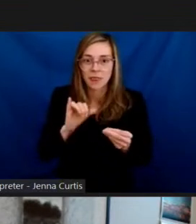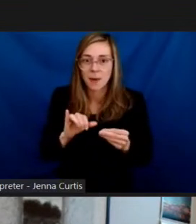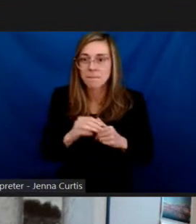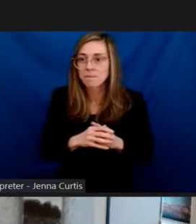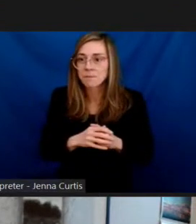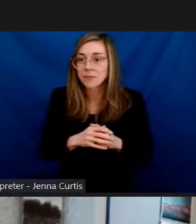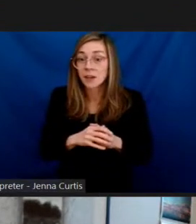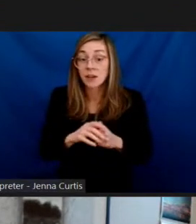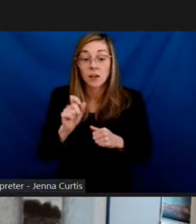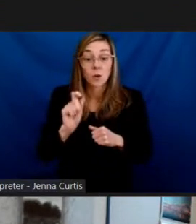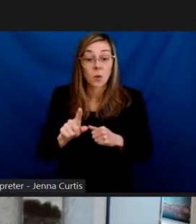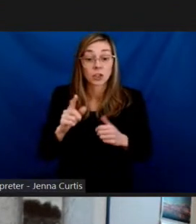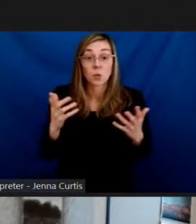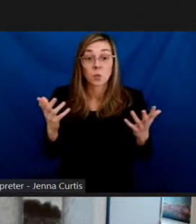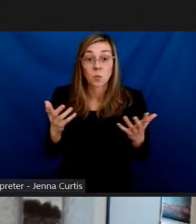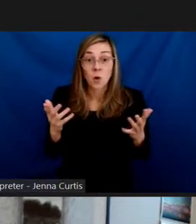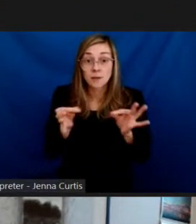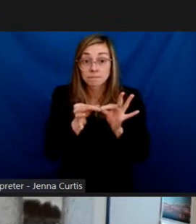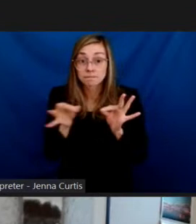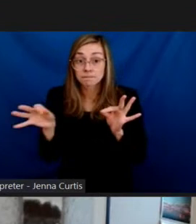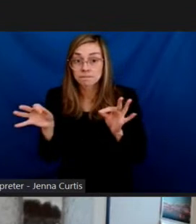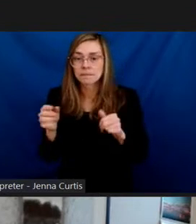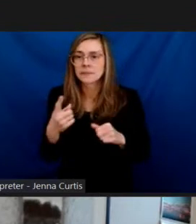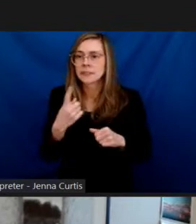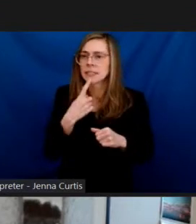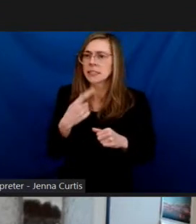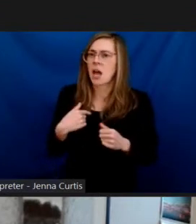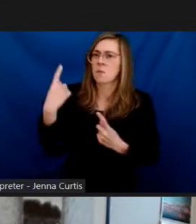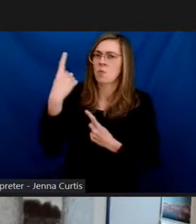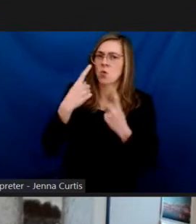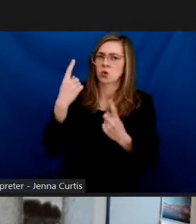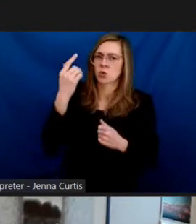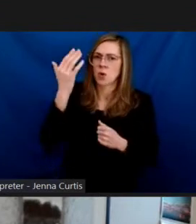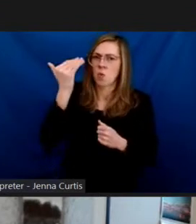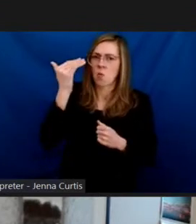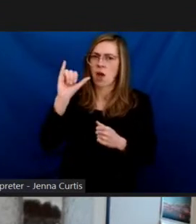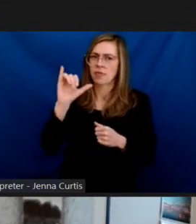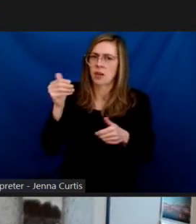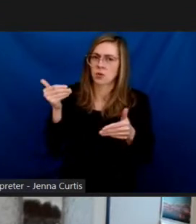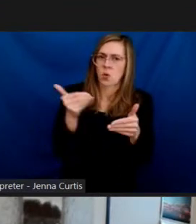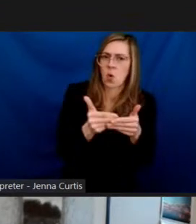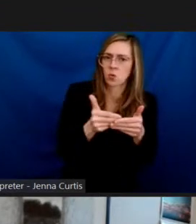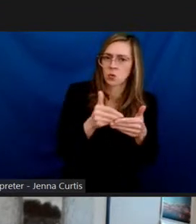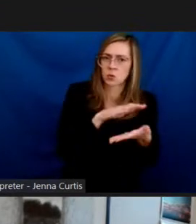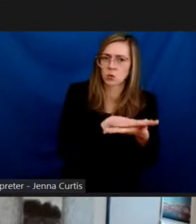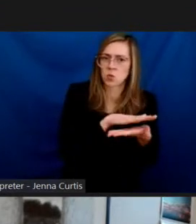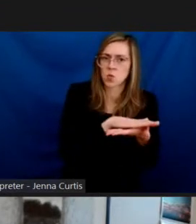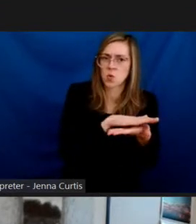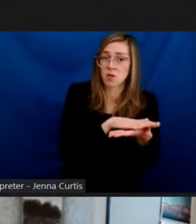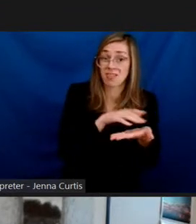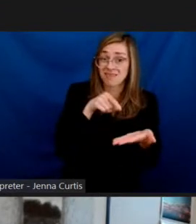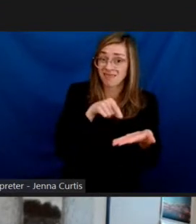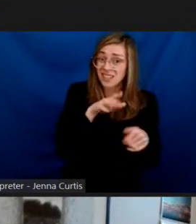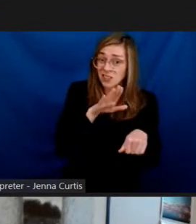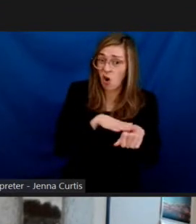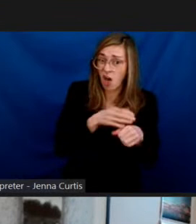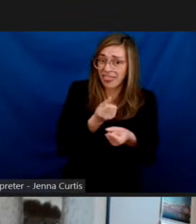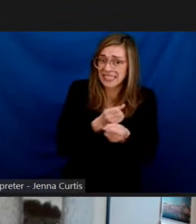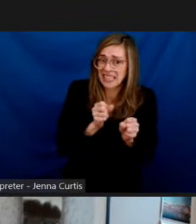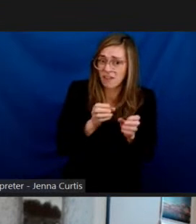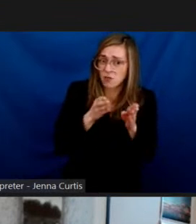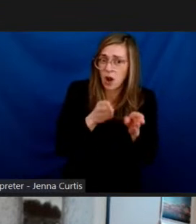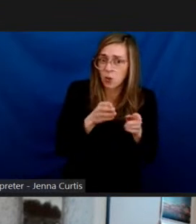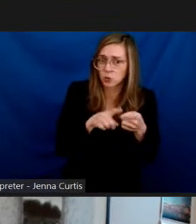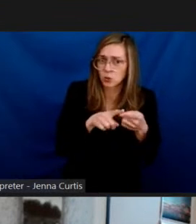This one says, I'm wondering why this is being placed so close to schools. It's also on a safe route to school. How